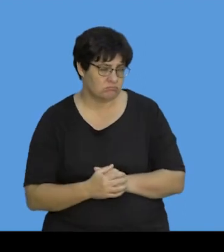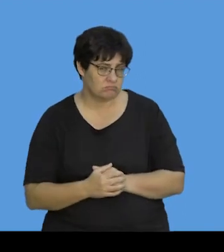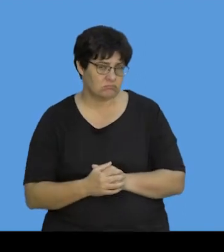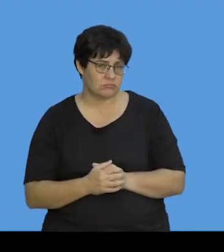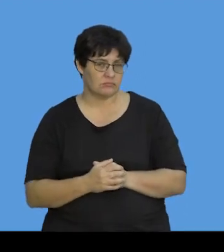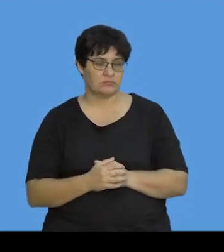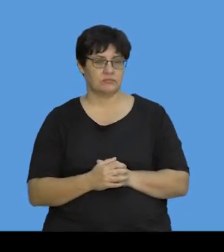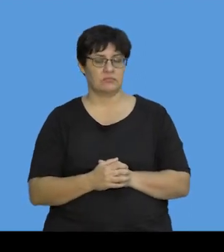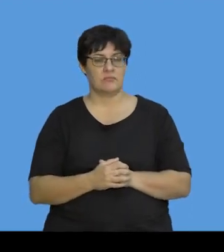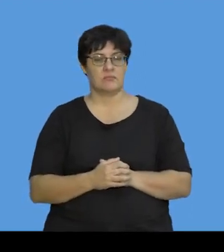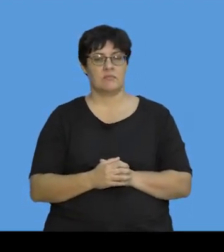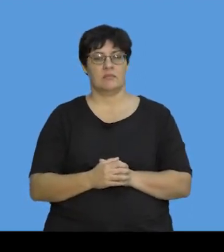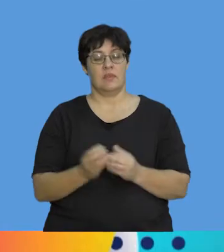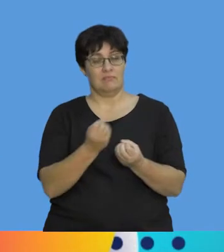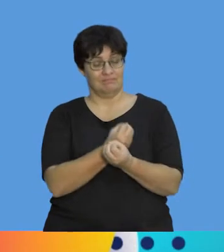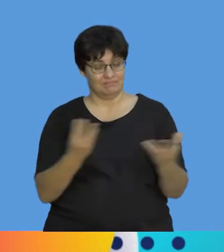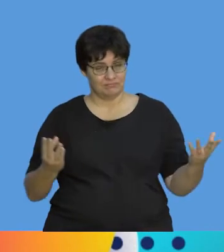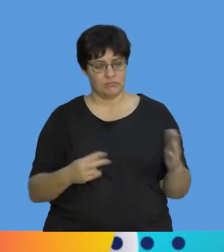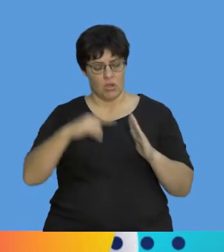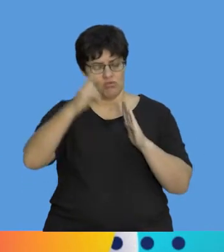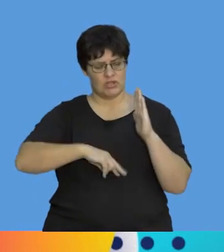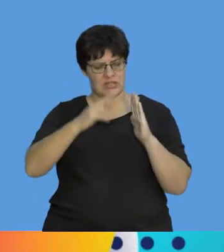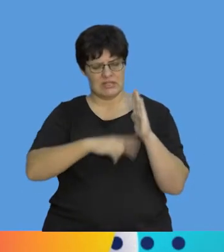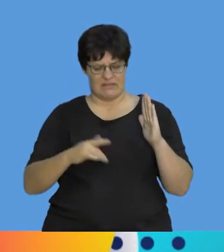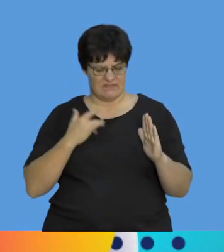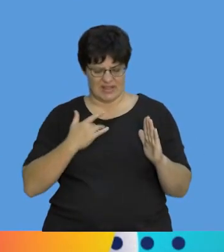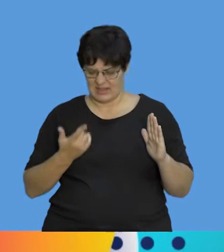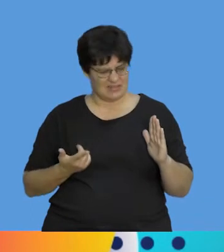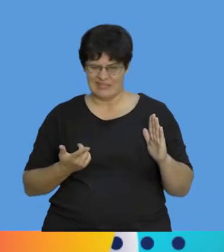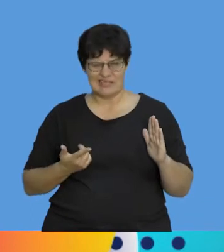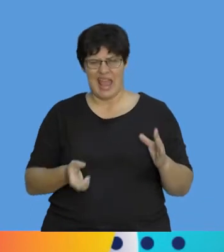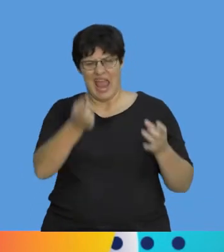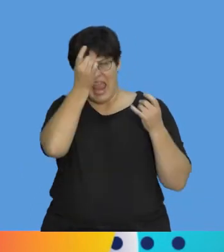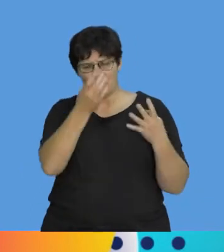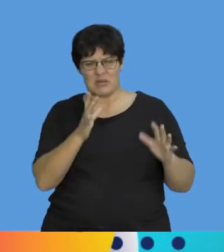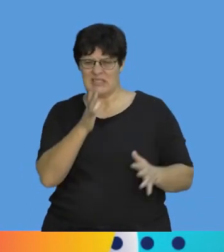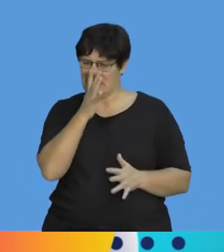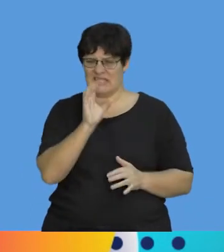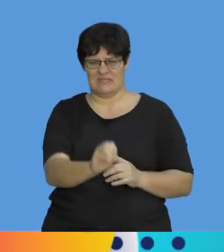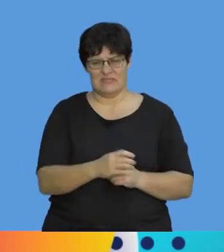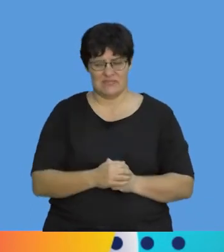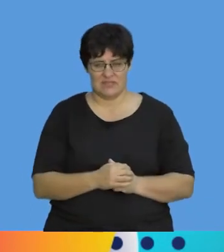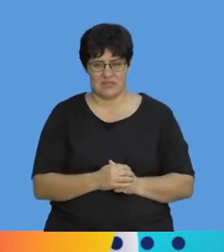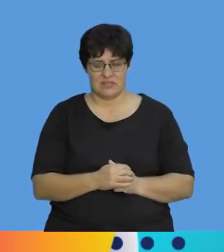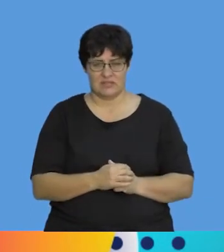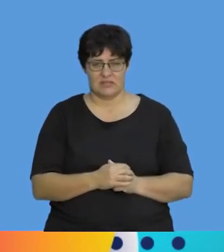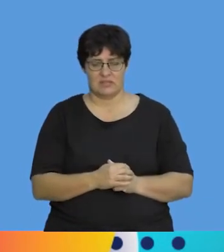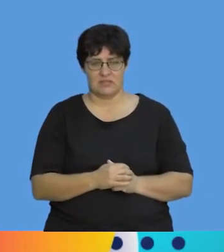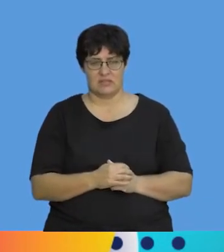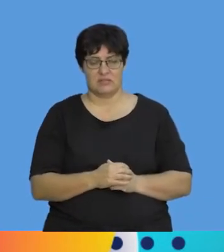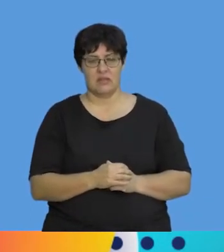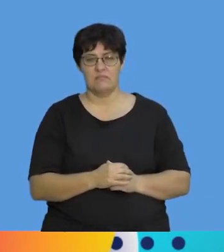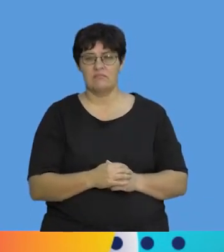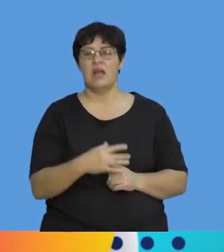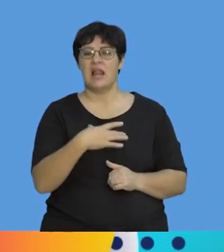For a lot of us, just reading this just feels like so much information. I like to draw